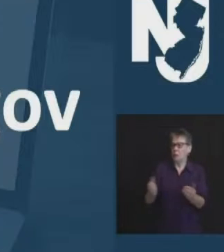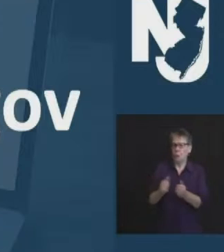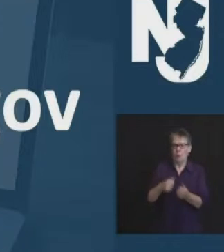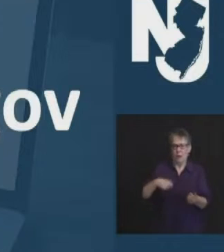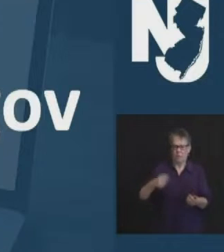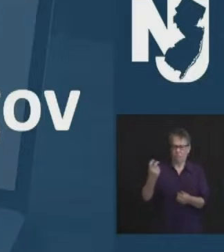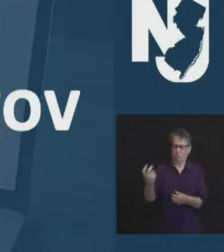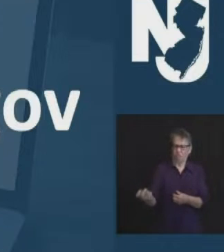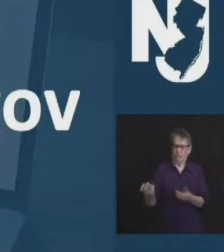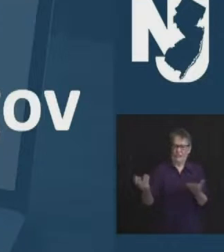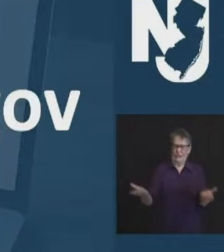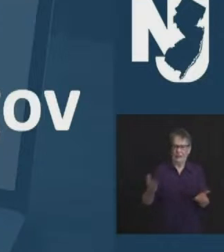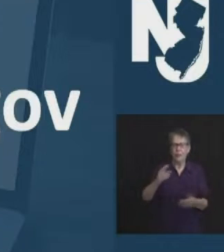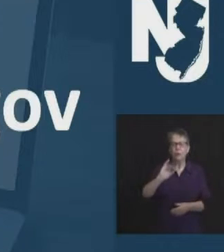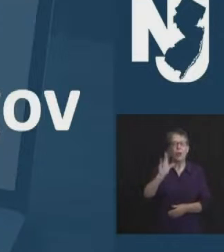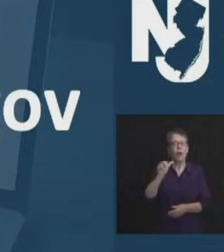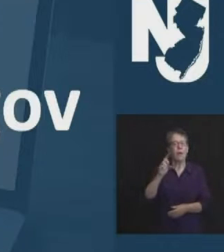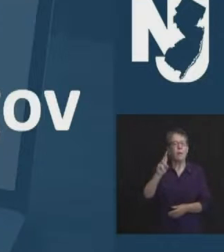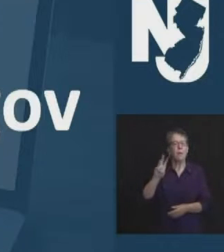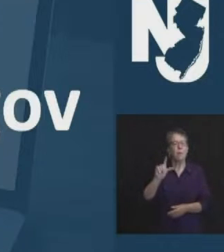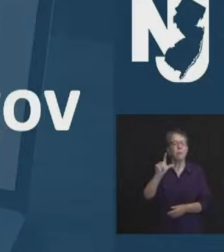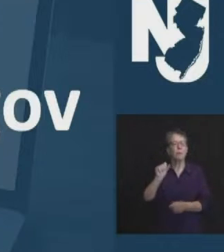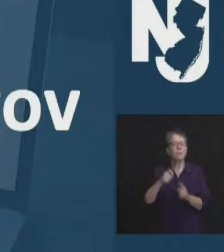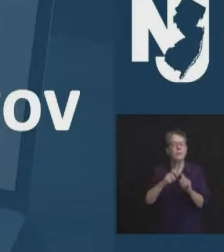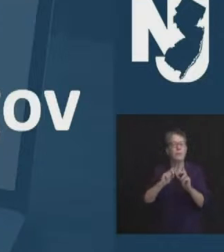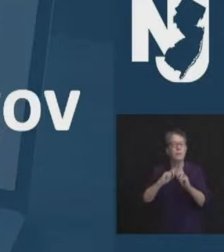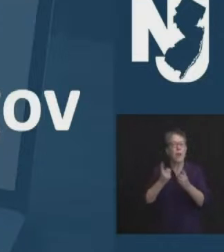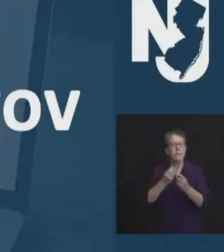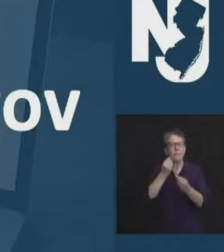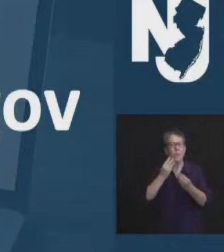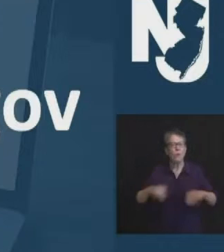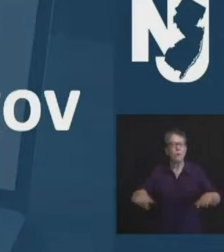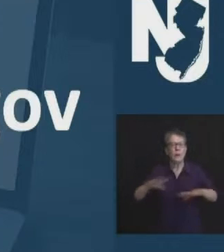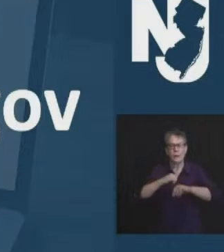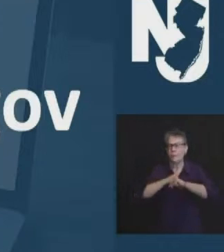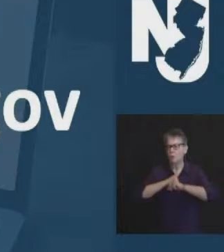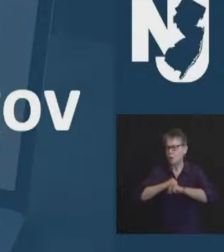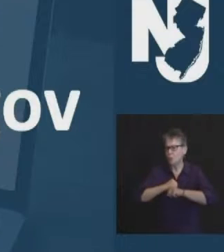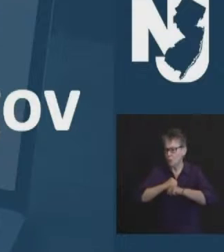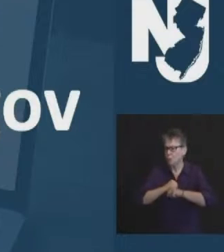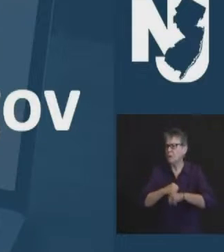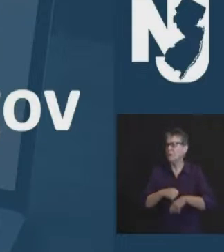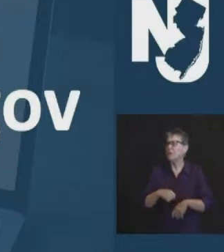and as I say, a cast of thousands. Before we get to Angelica,